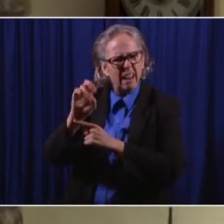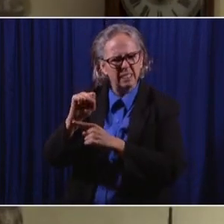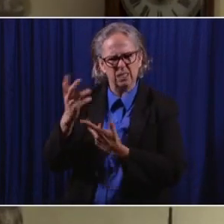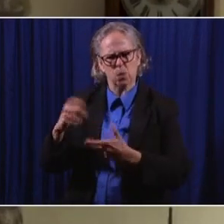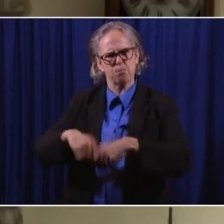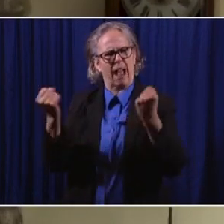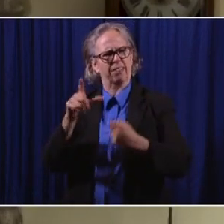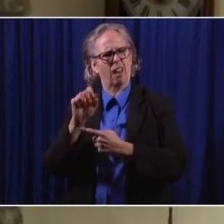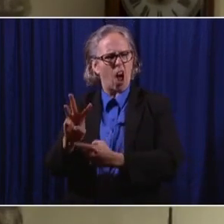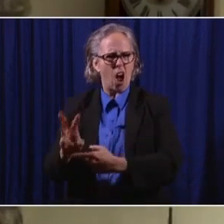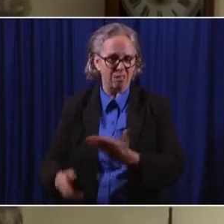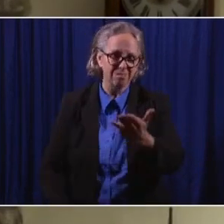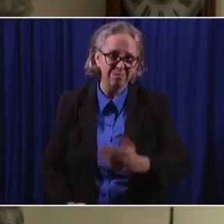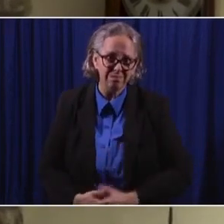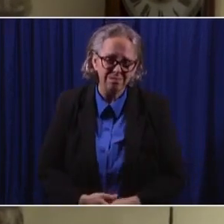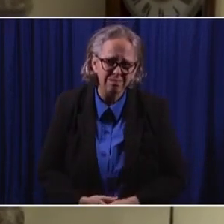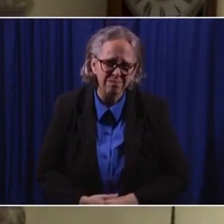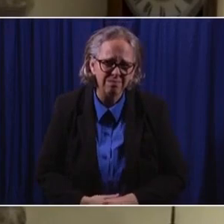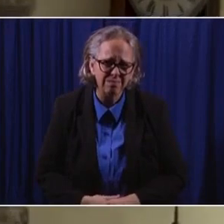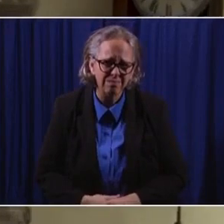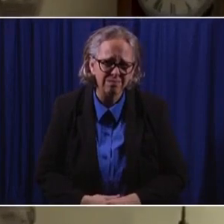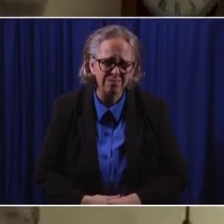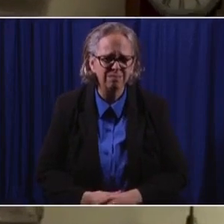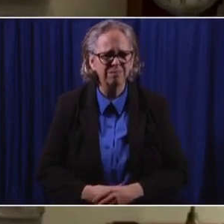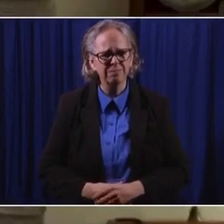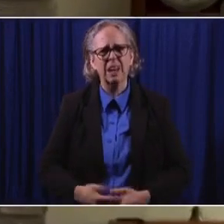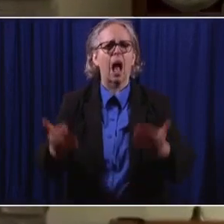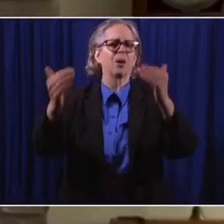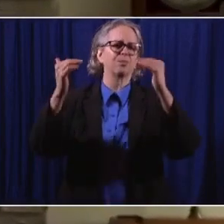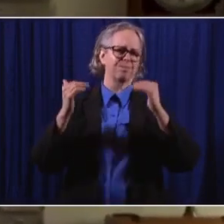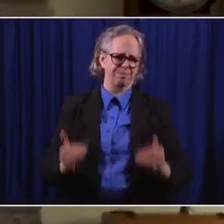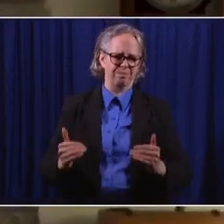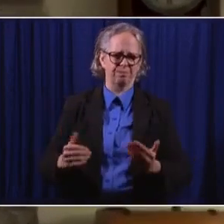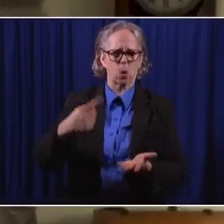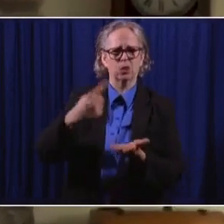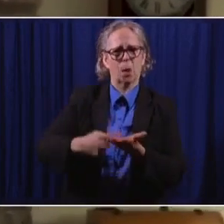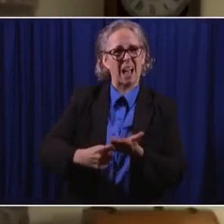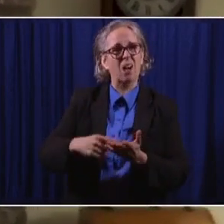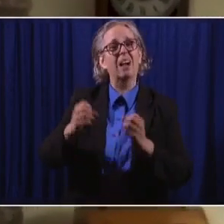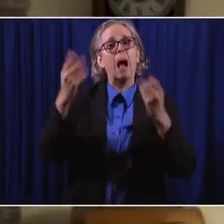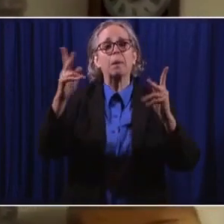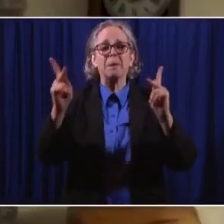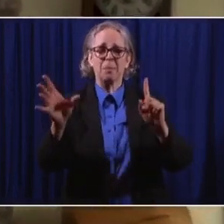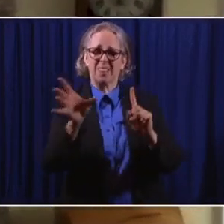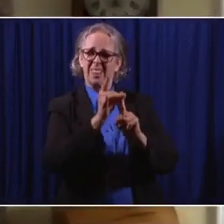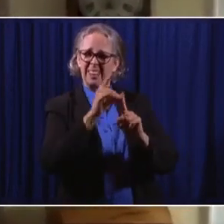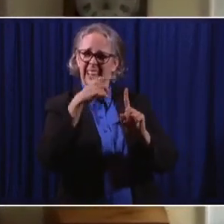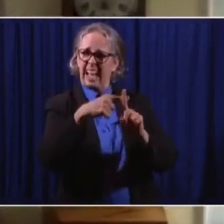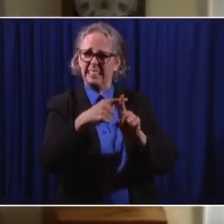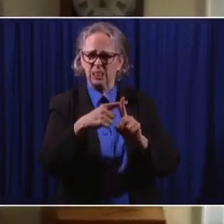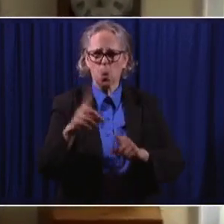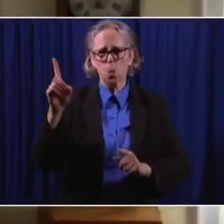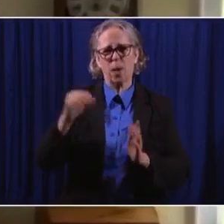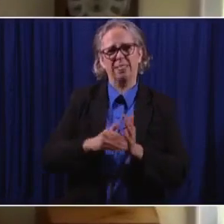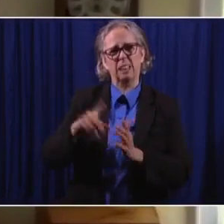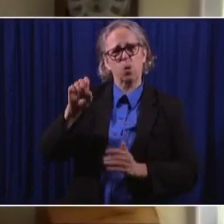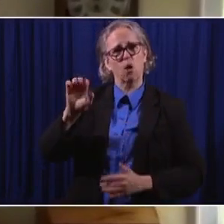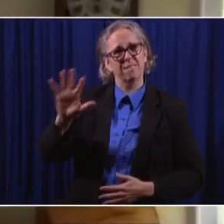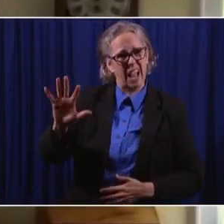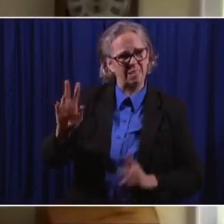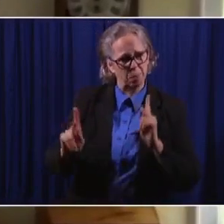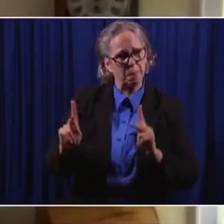Eric, let's go to the data for today. Today, we're reporting 1,105 new cases in Ohio. That is above the average,